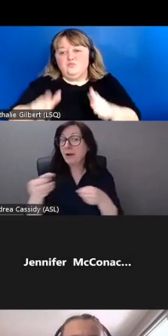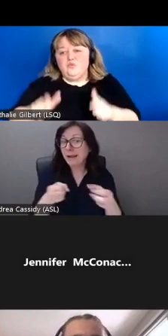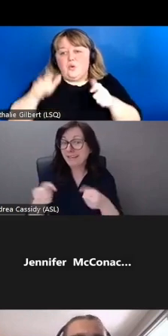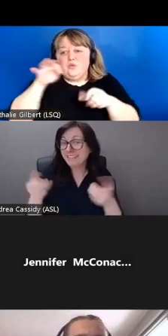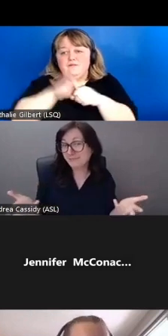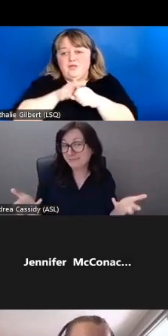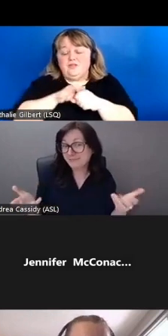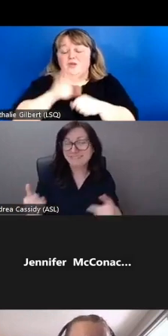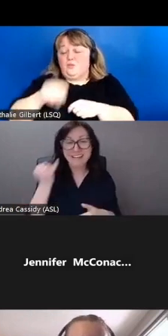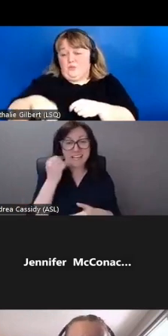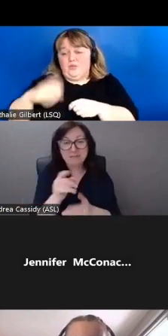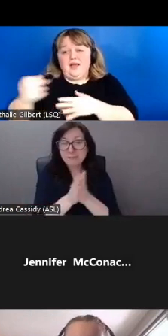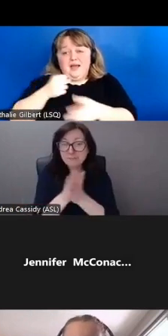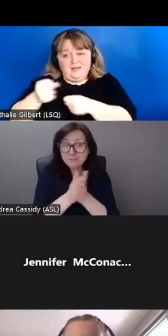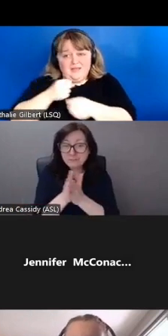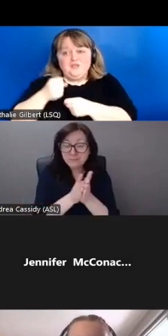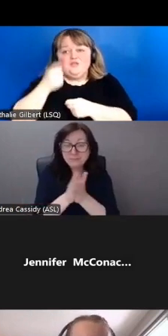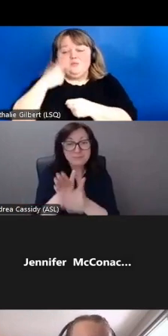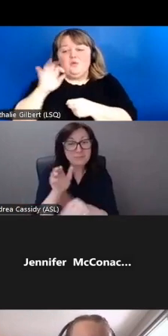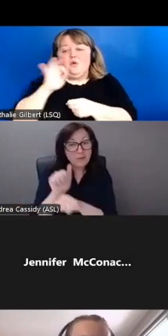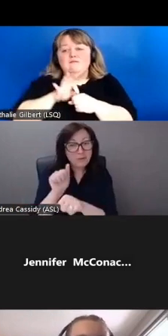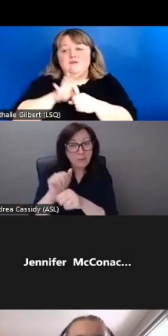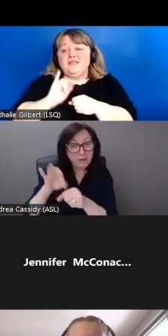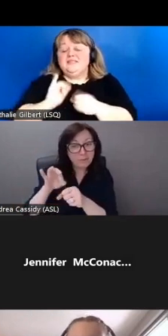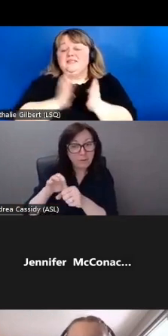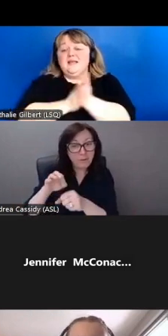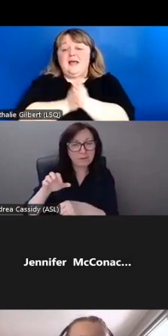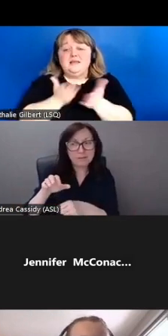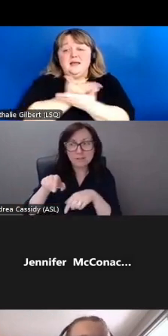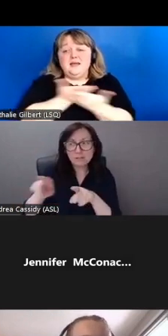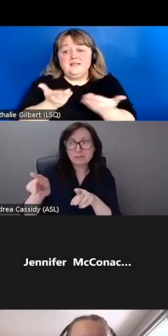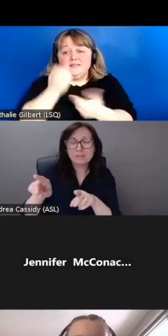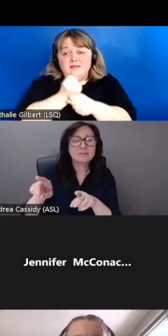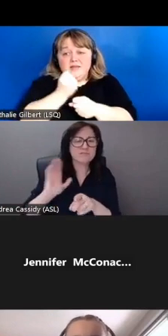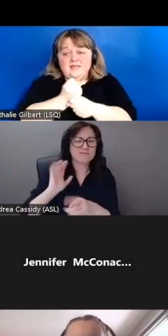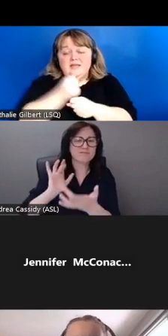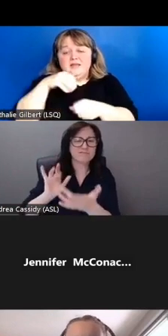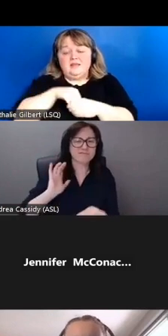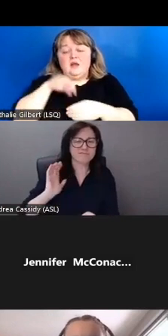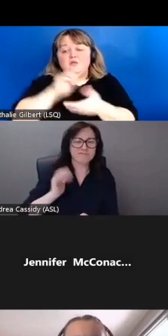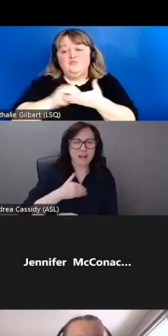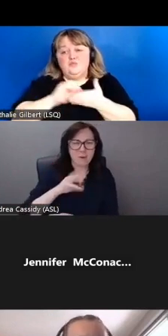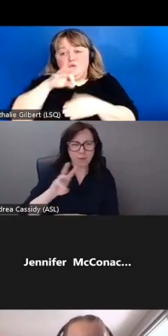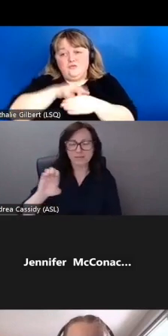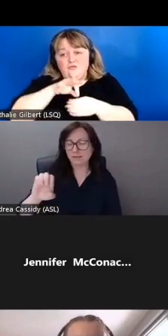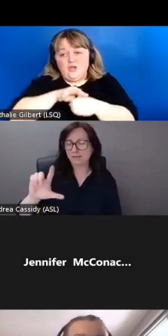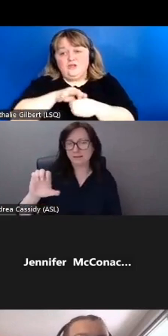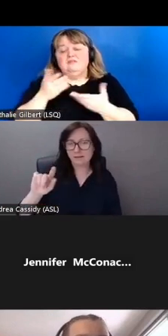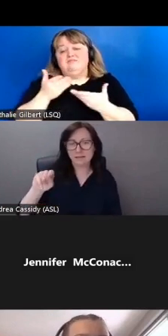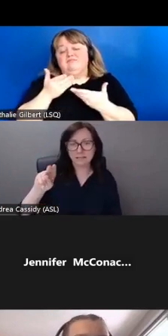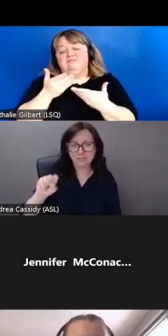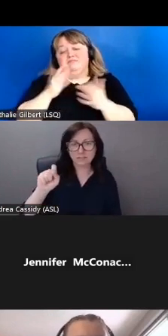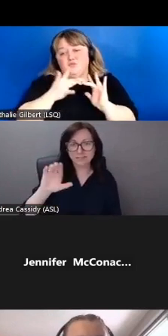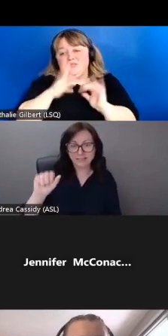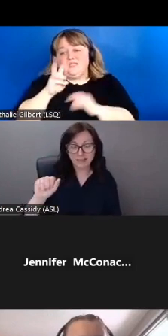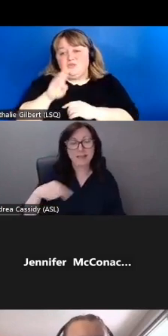so if you are interested in working at the polls, on our website, elections.ca, there is also a